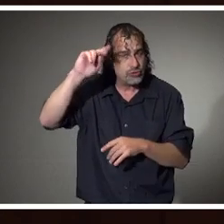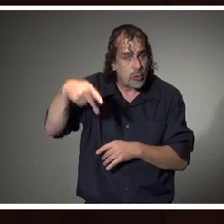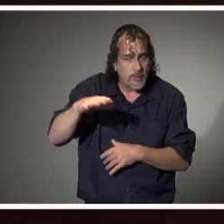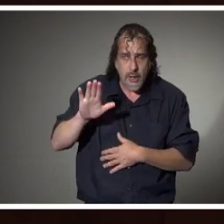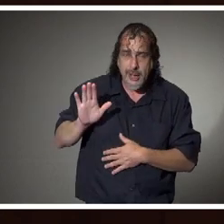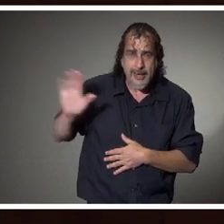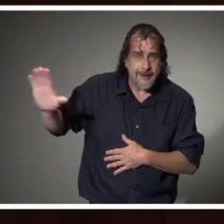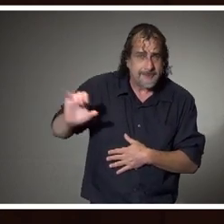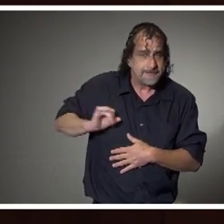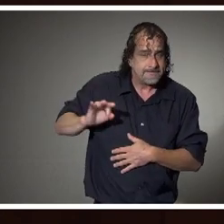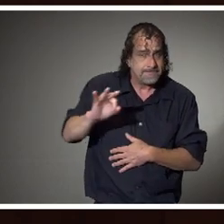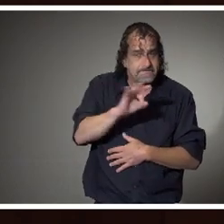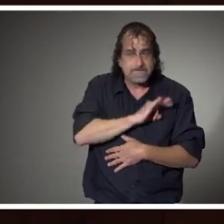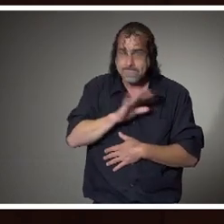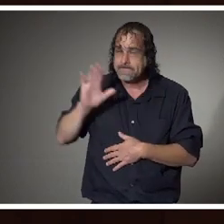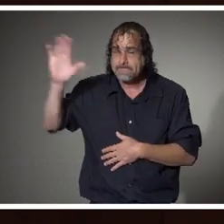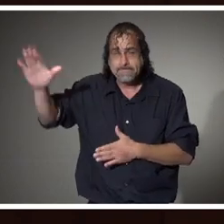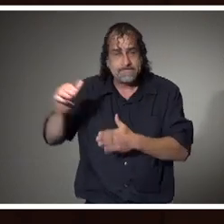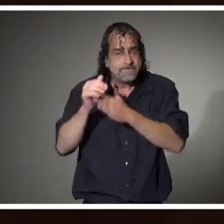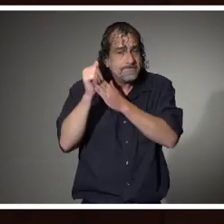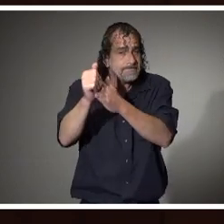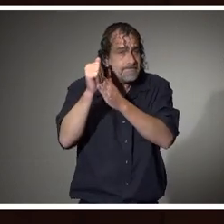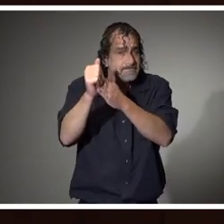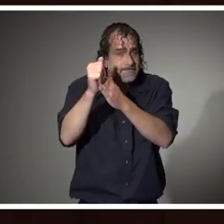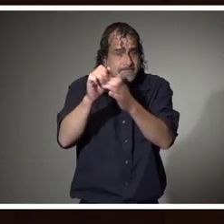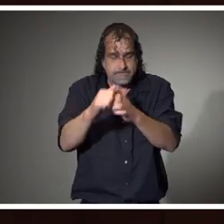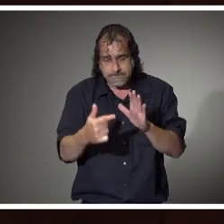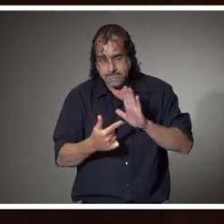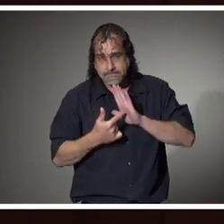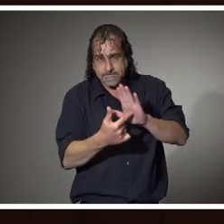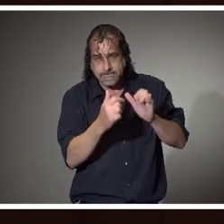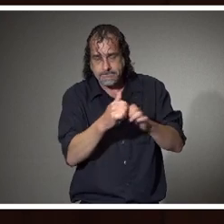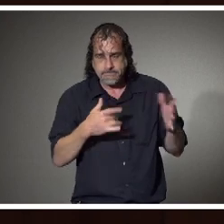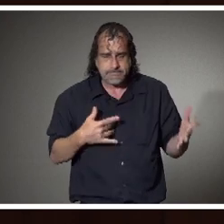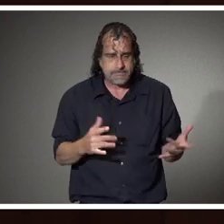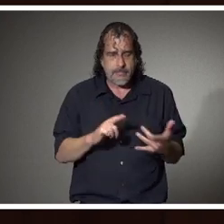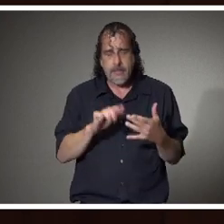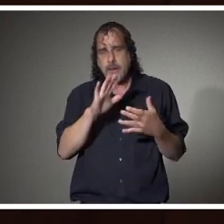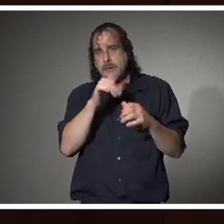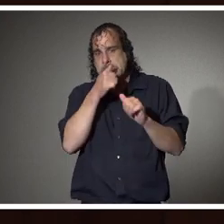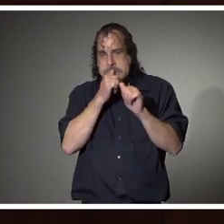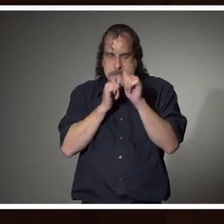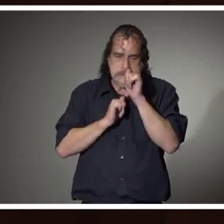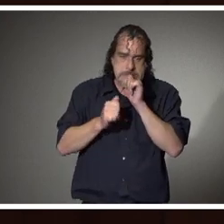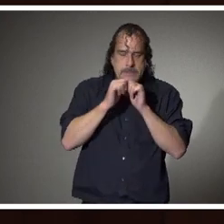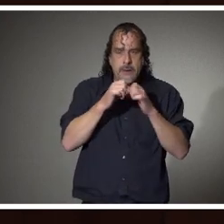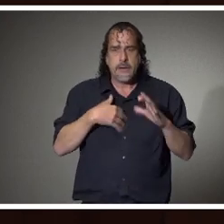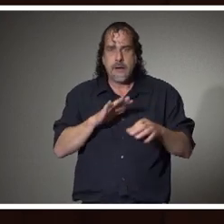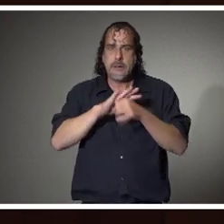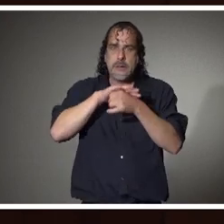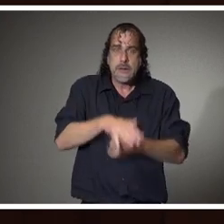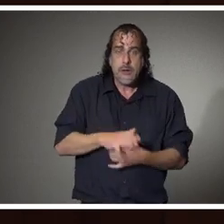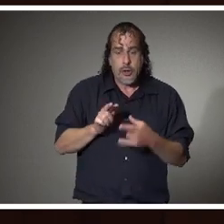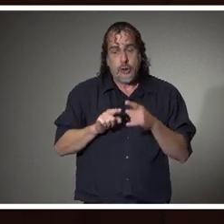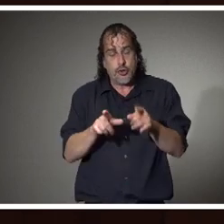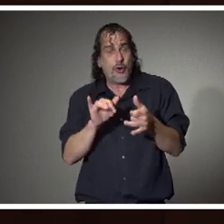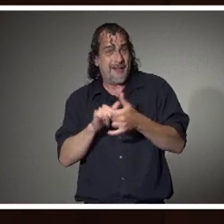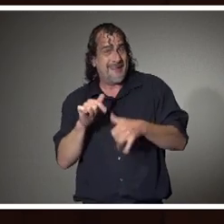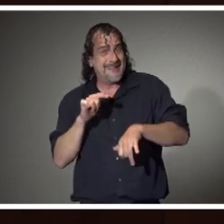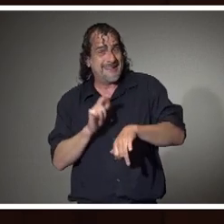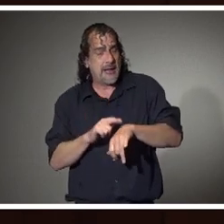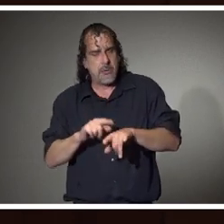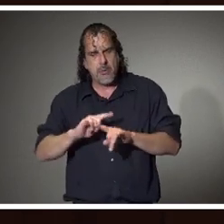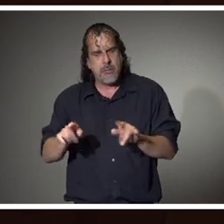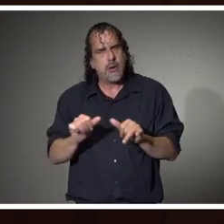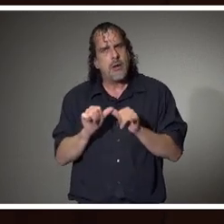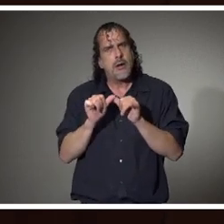staff, the leadership that he has shown, the duress that he has had to endure during this time, but